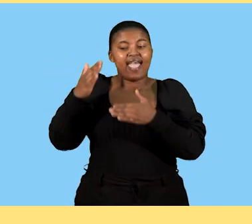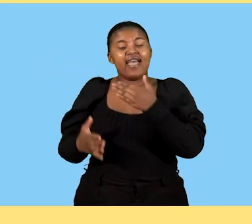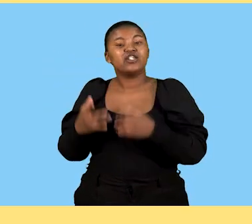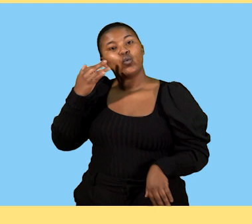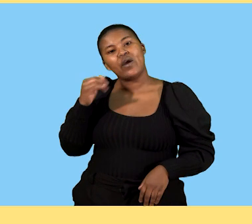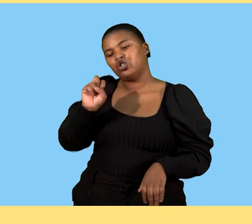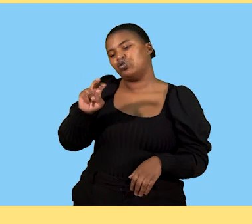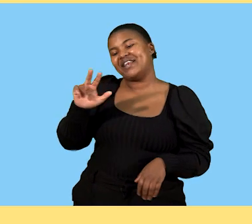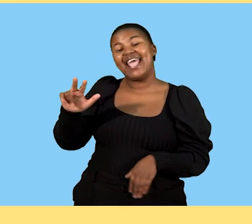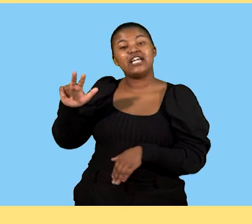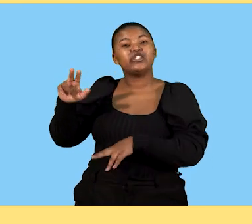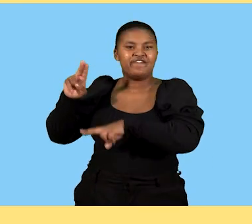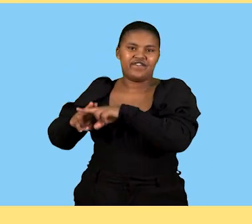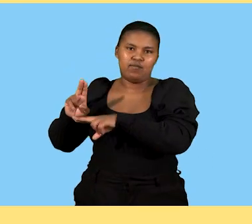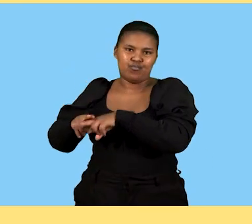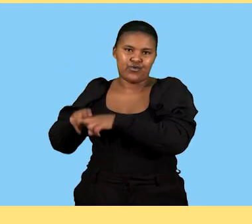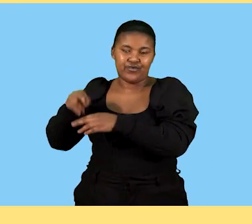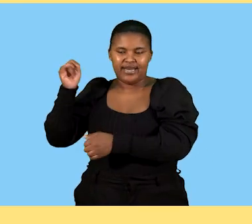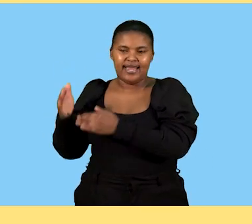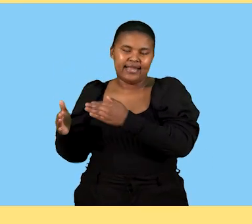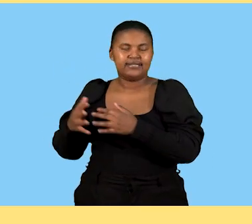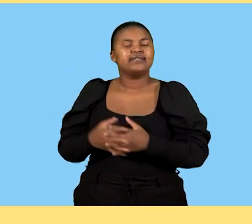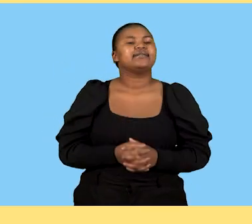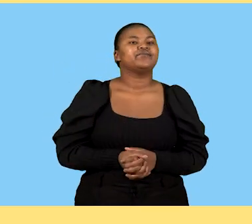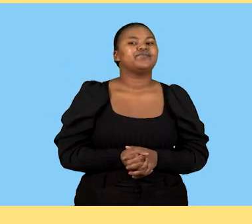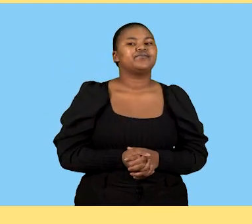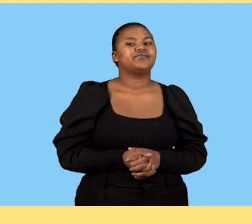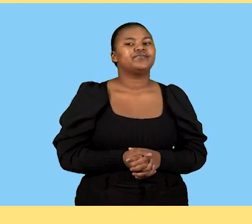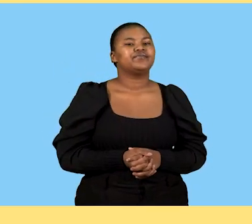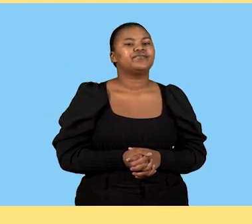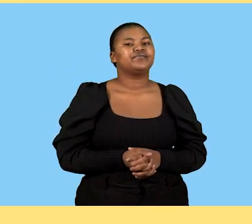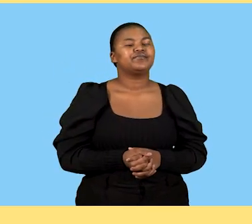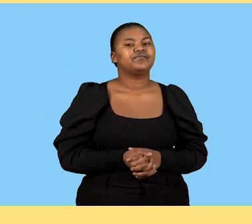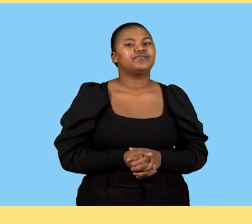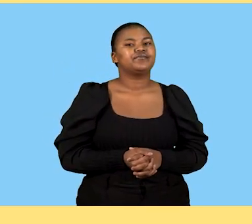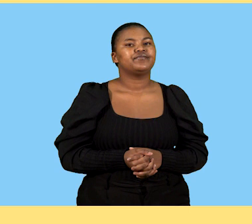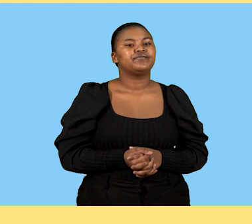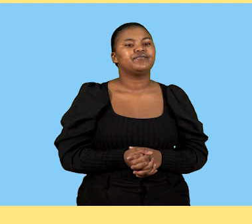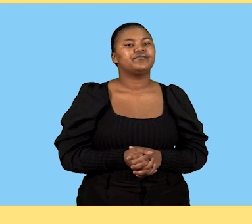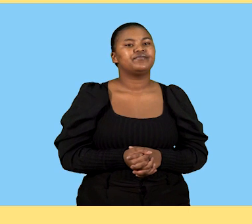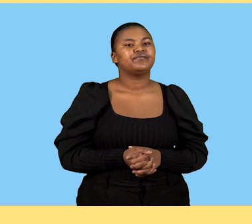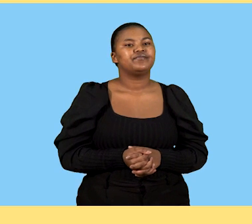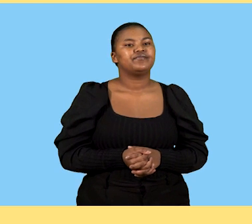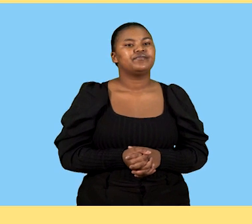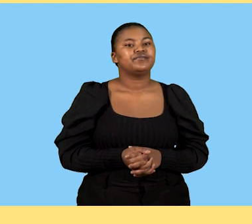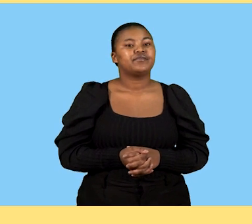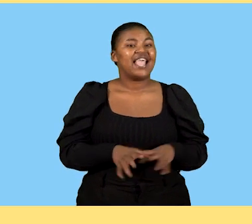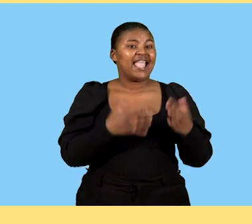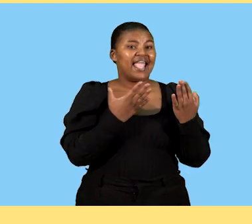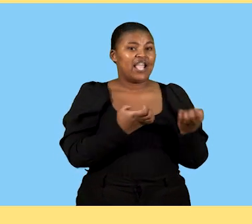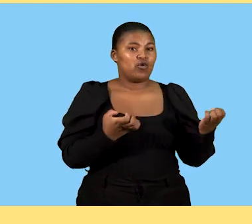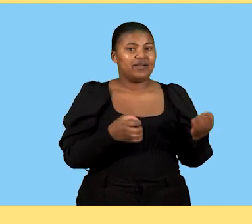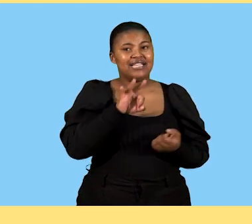end on the 28th of February, the following year, 2022. We